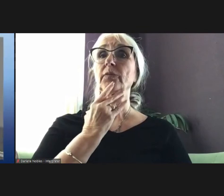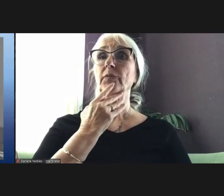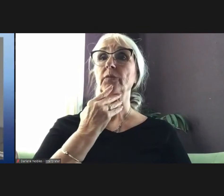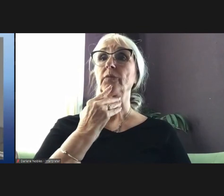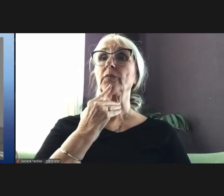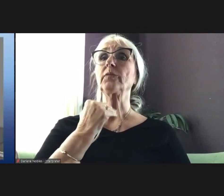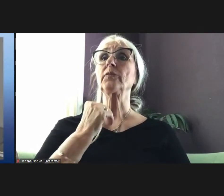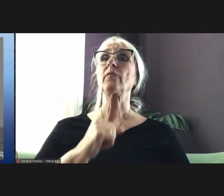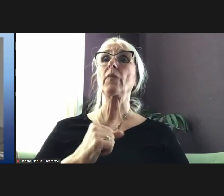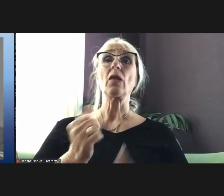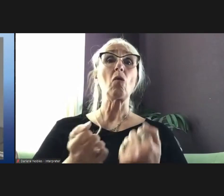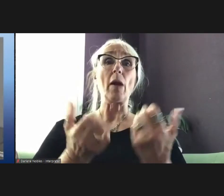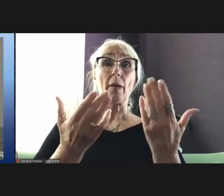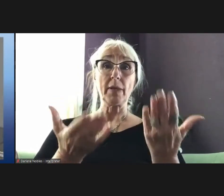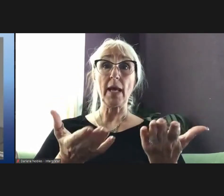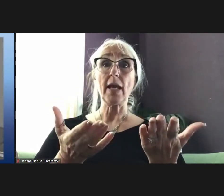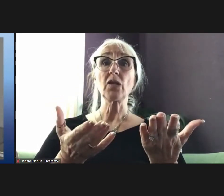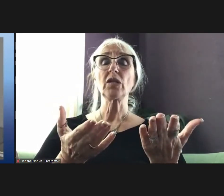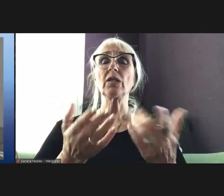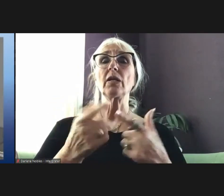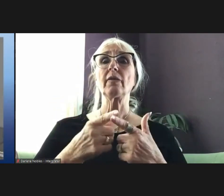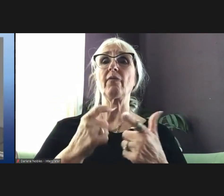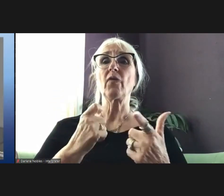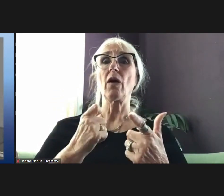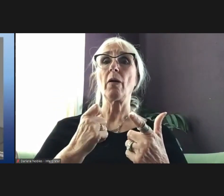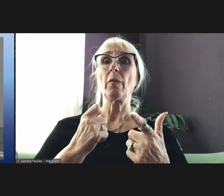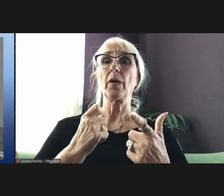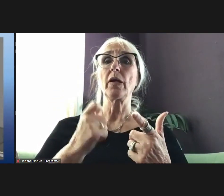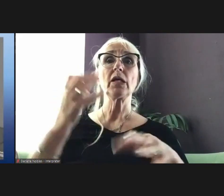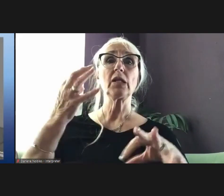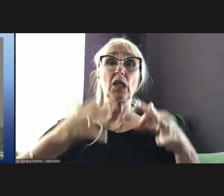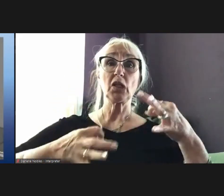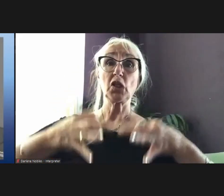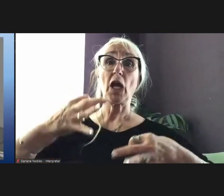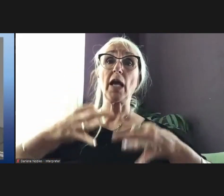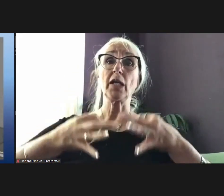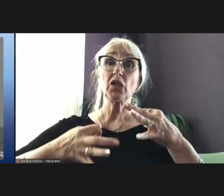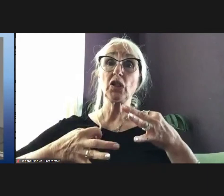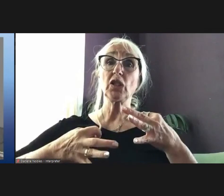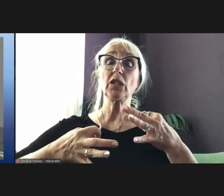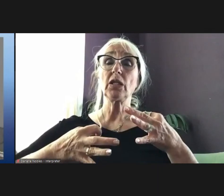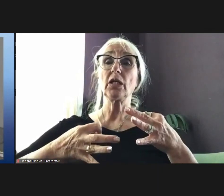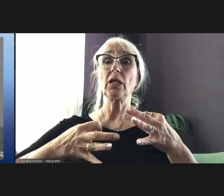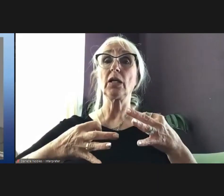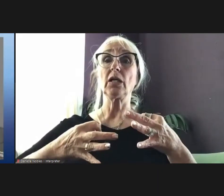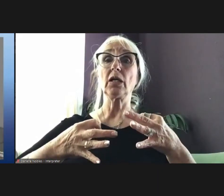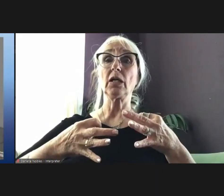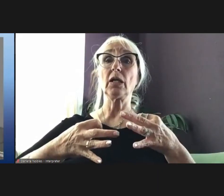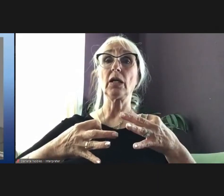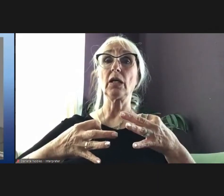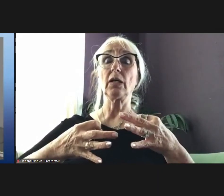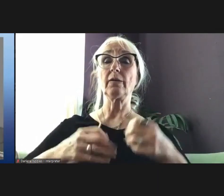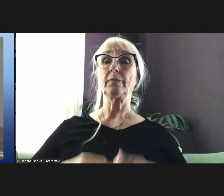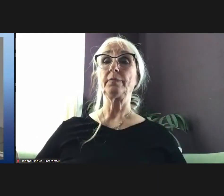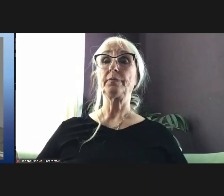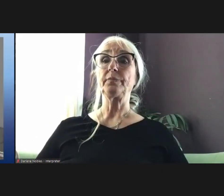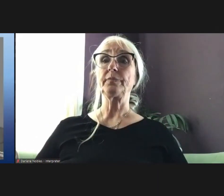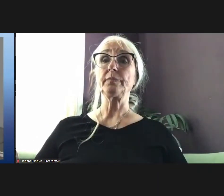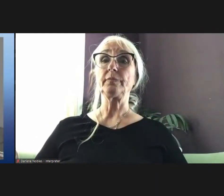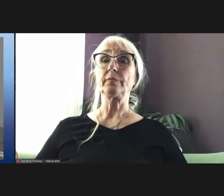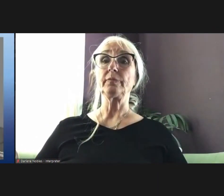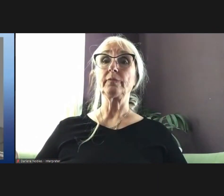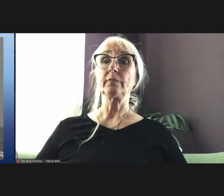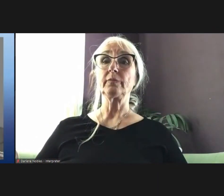this recommendation is from the judge, and to follow our policy, IT has